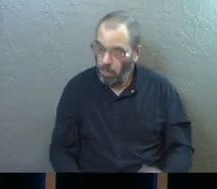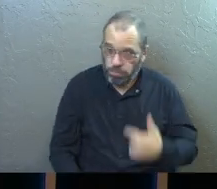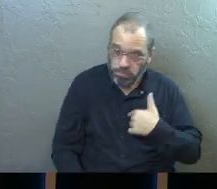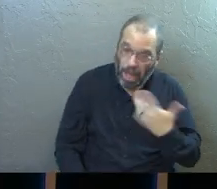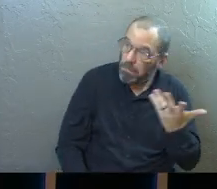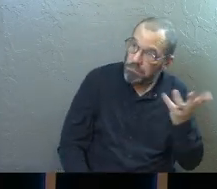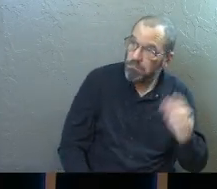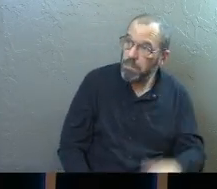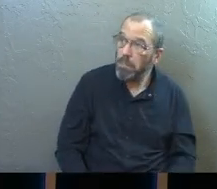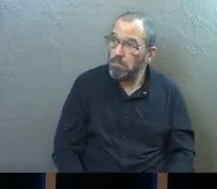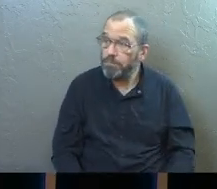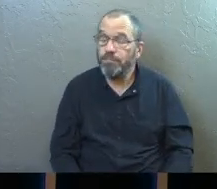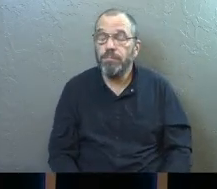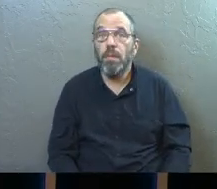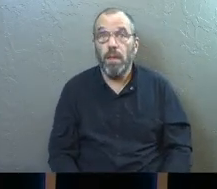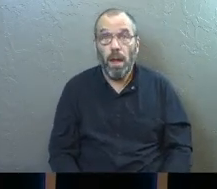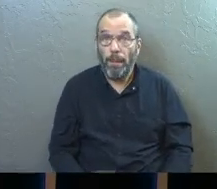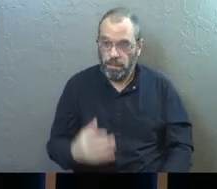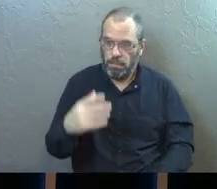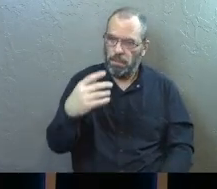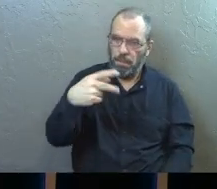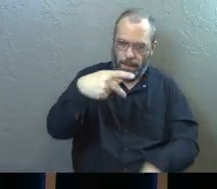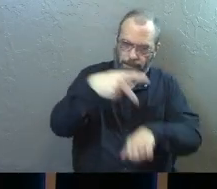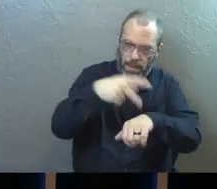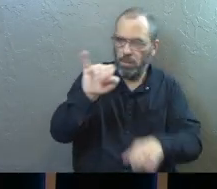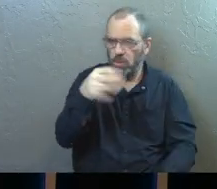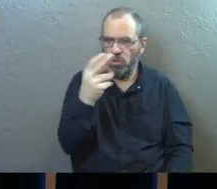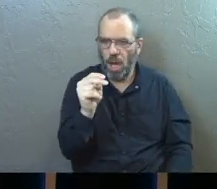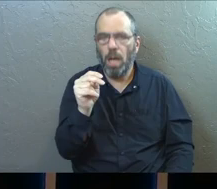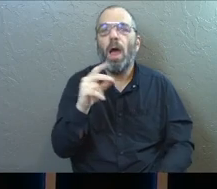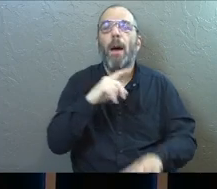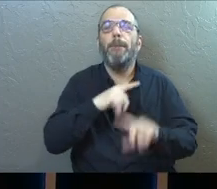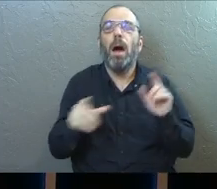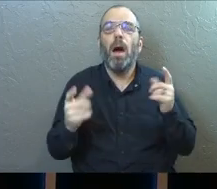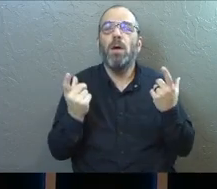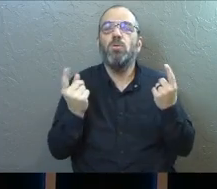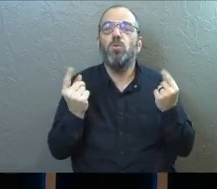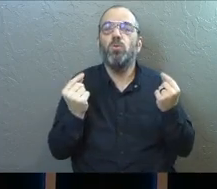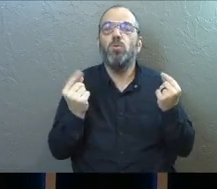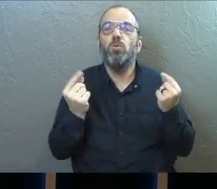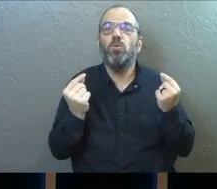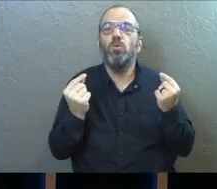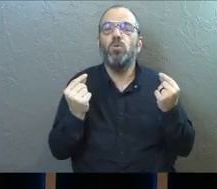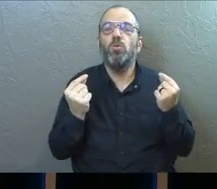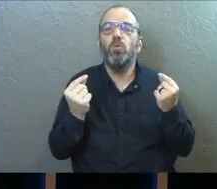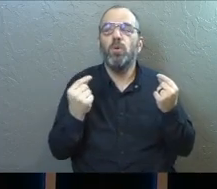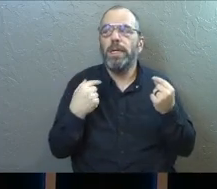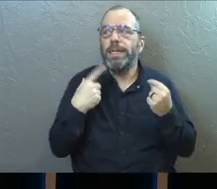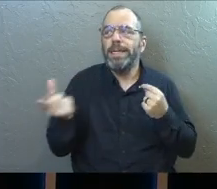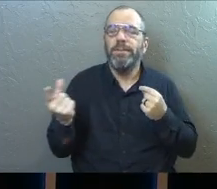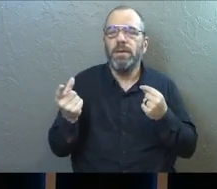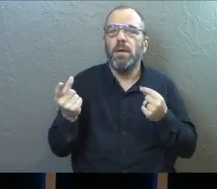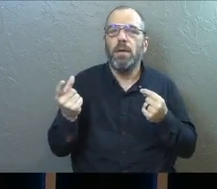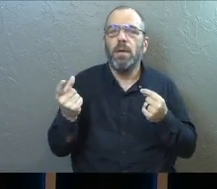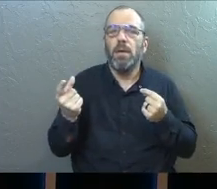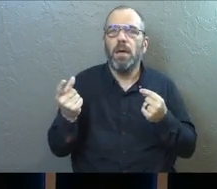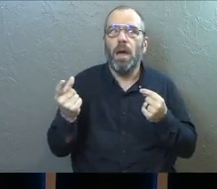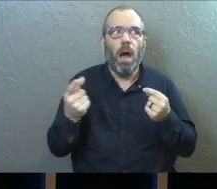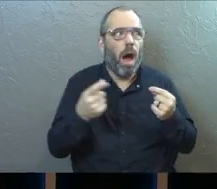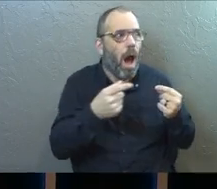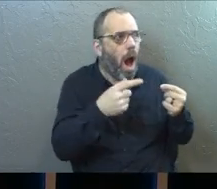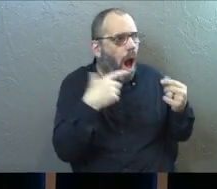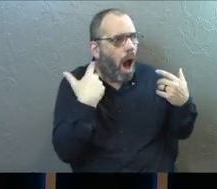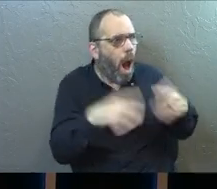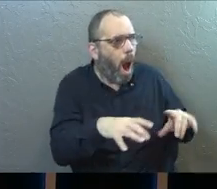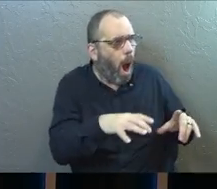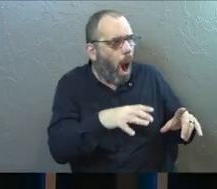did, right? They did. But what they start to do is they start to give them the glory. Wow, you